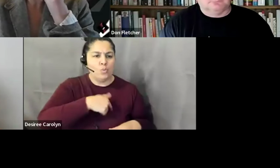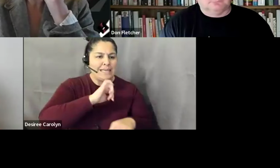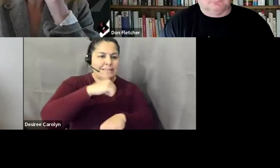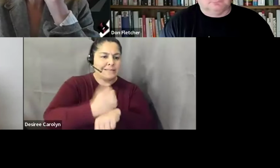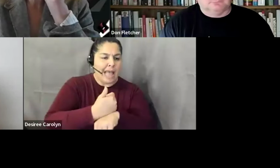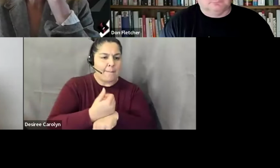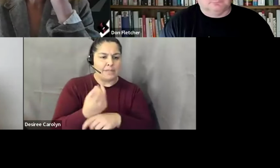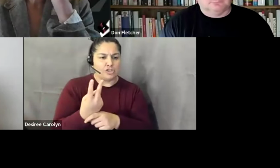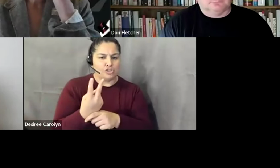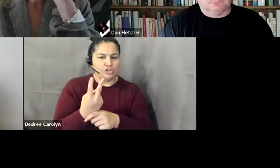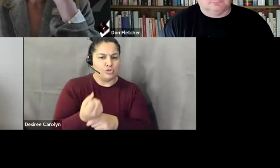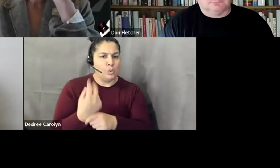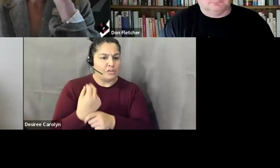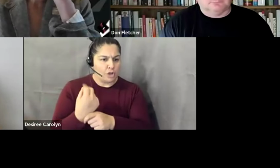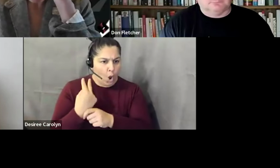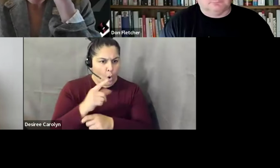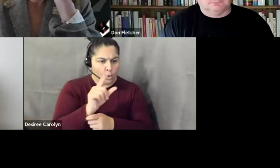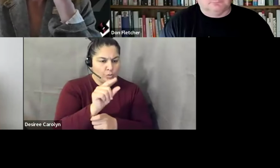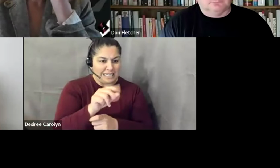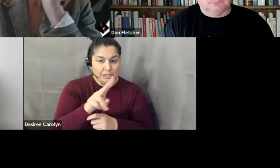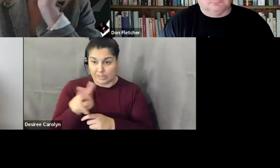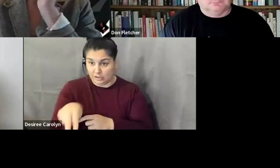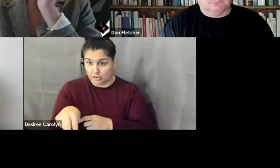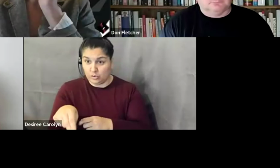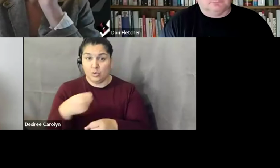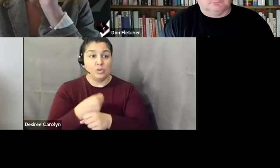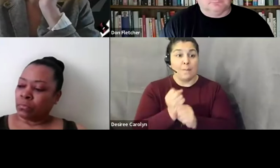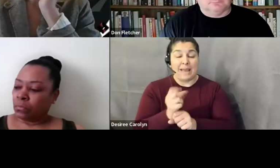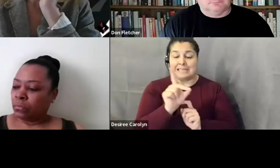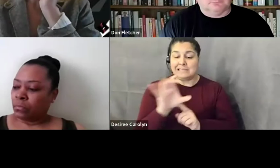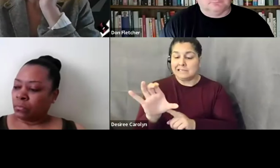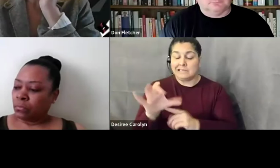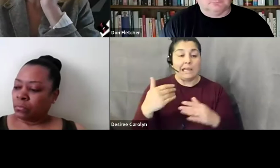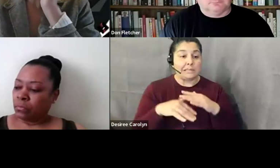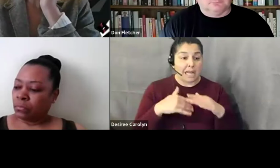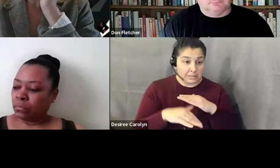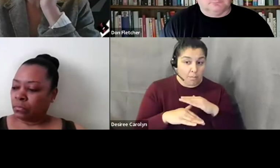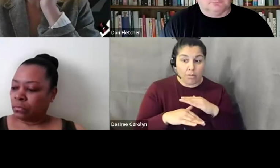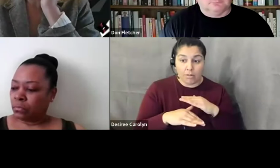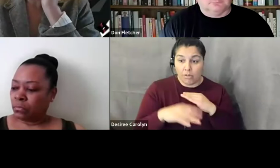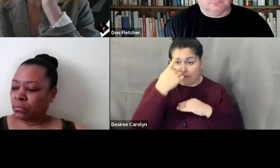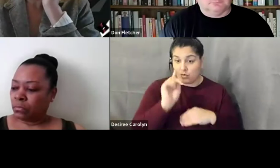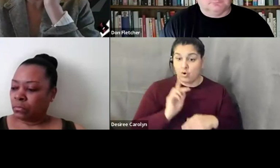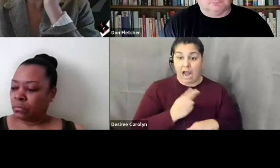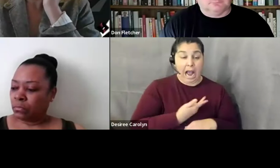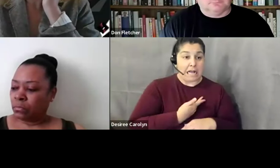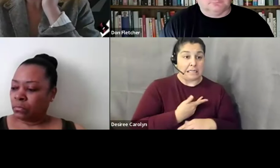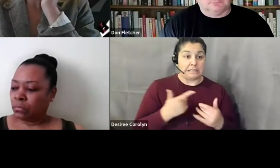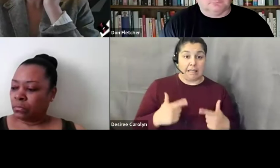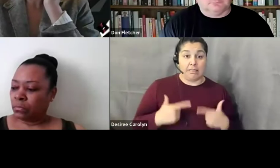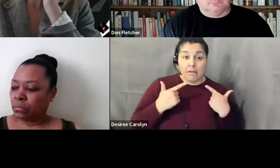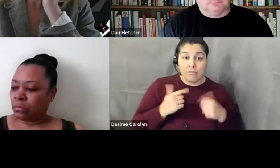ago, 2022, with a mandate to make DC accessible for those of us who live, work, or